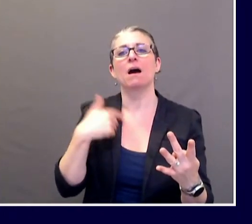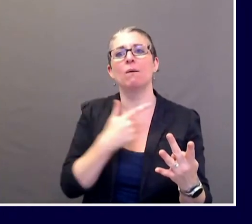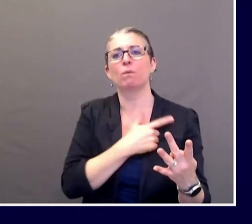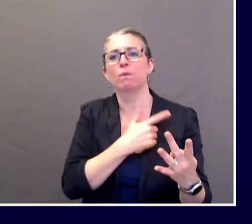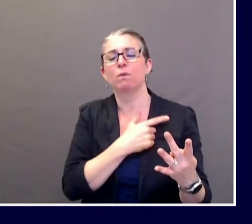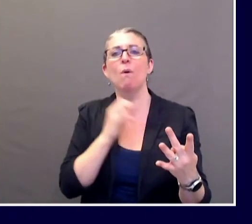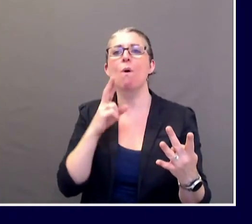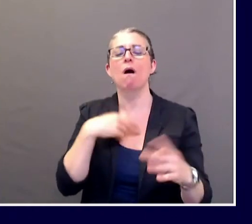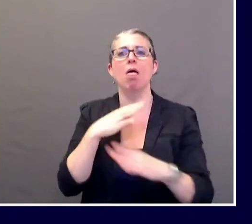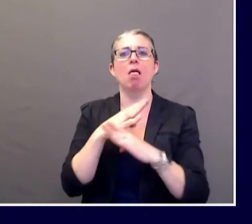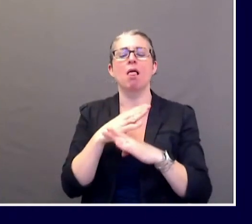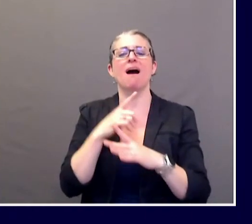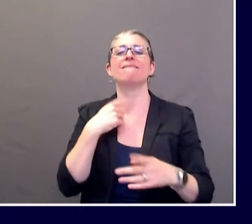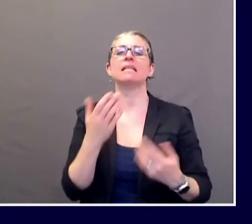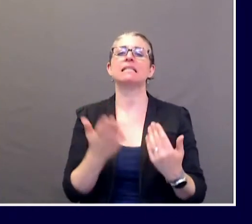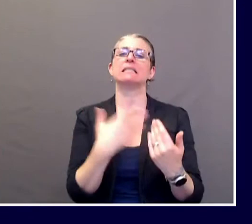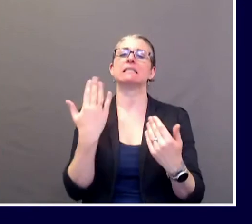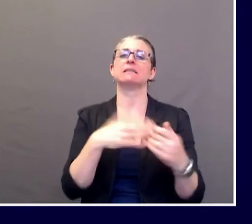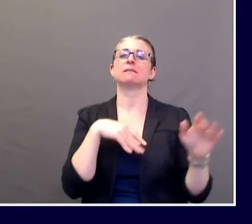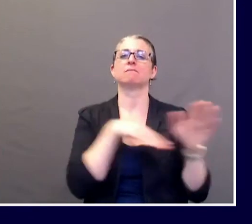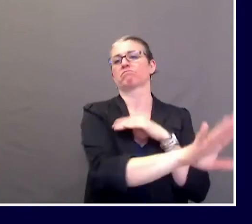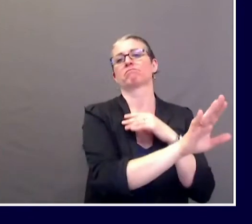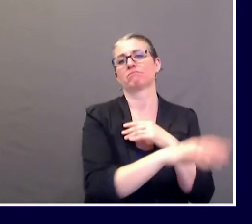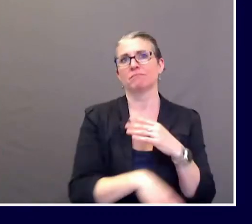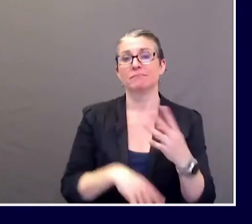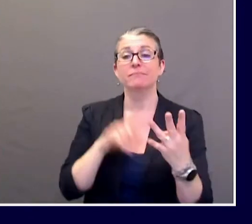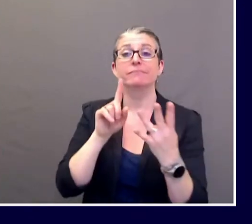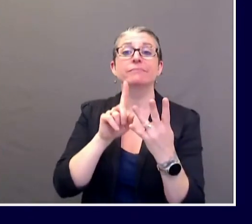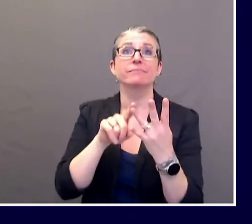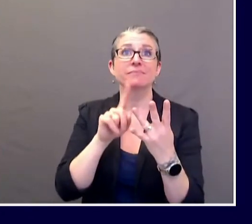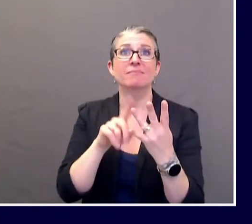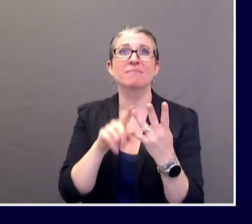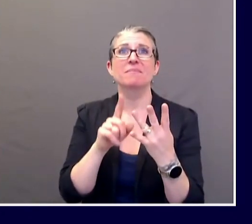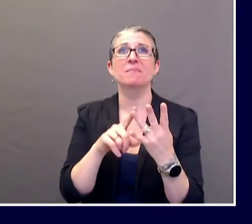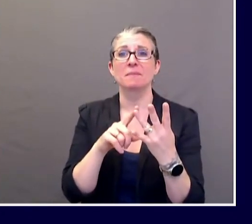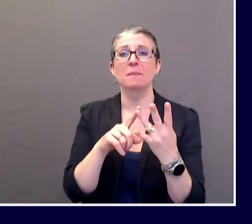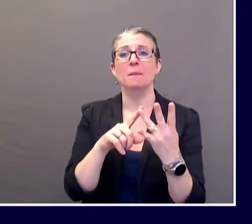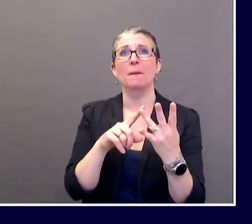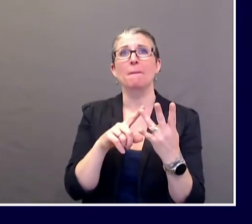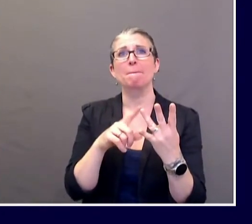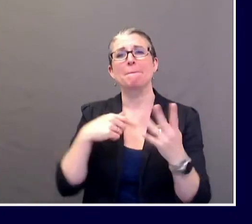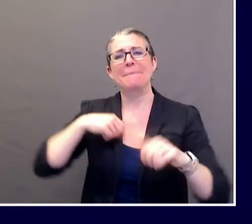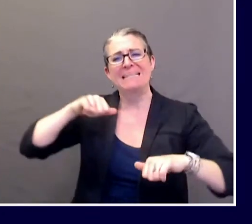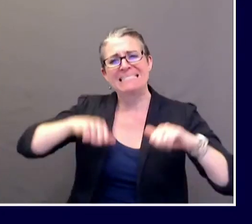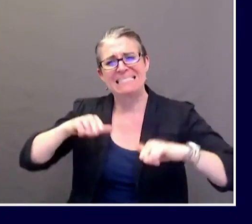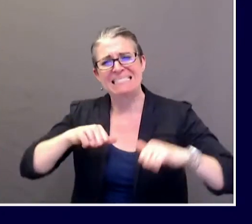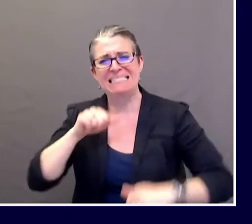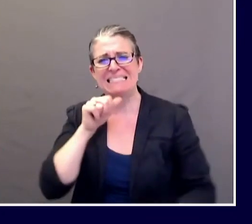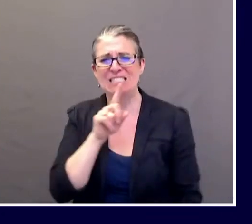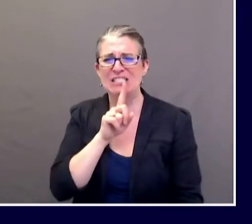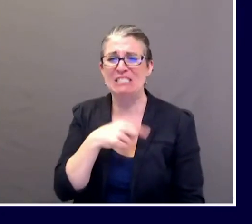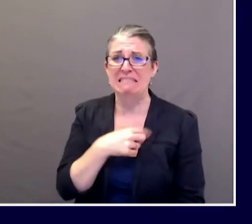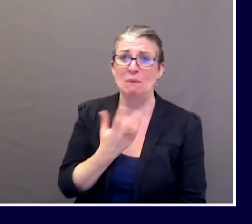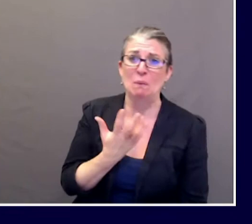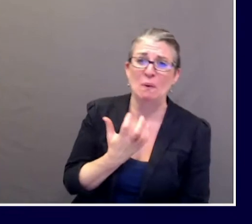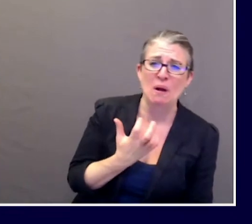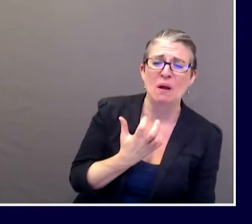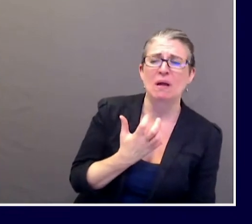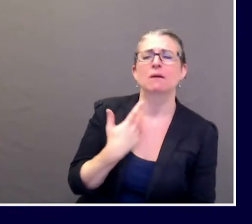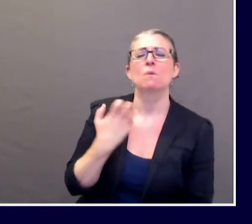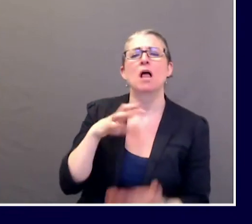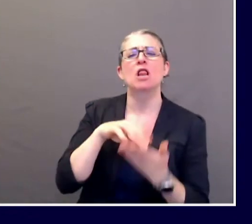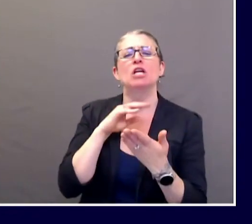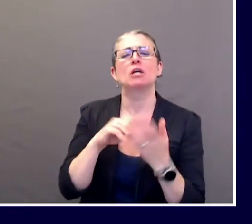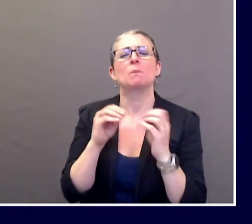there may be another group out there that just says, I'm not listening to anybody except my doctor. Understandable. And right now, based